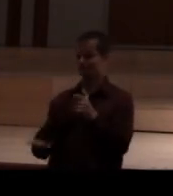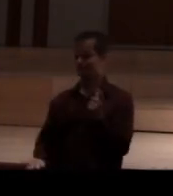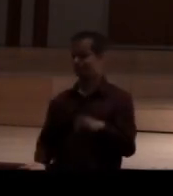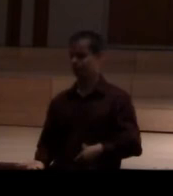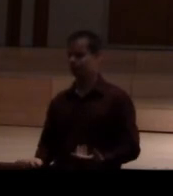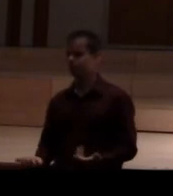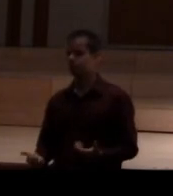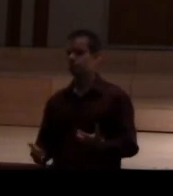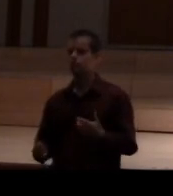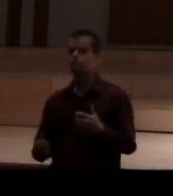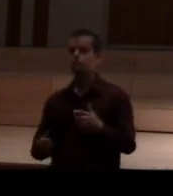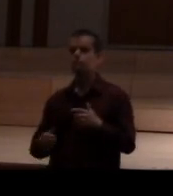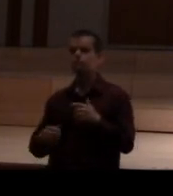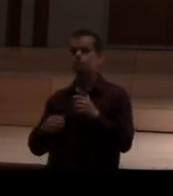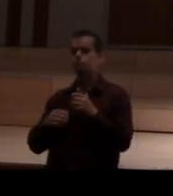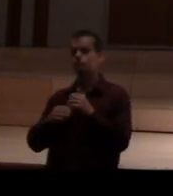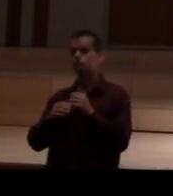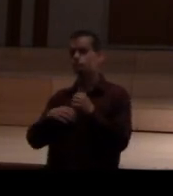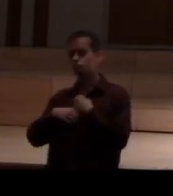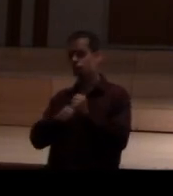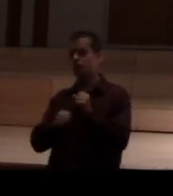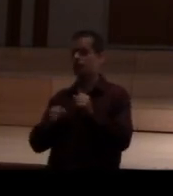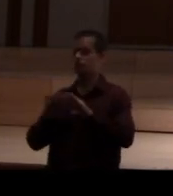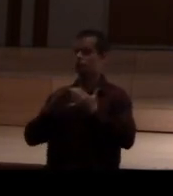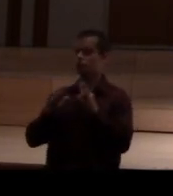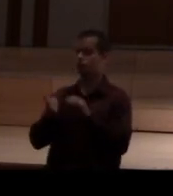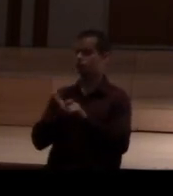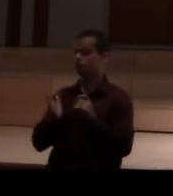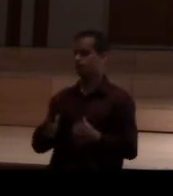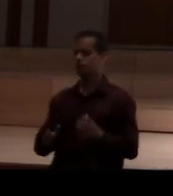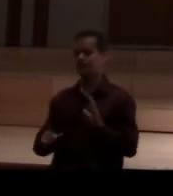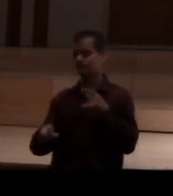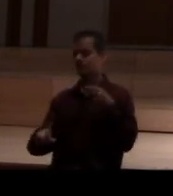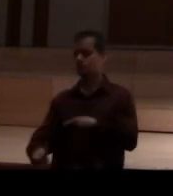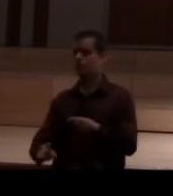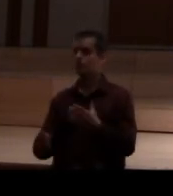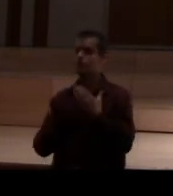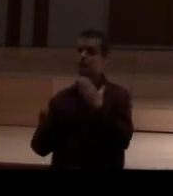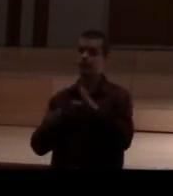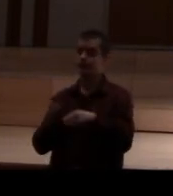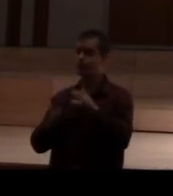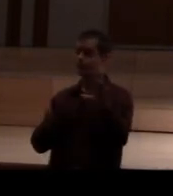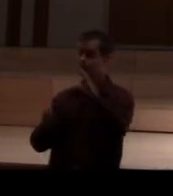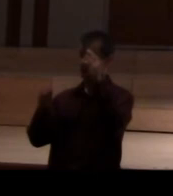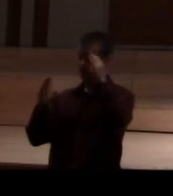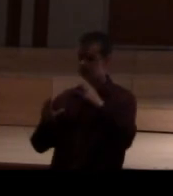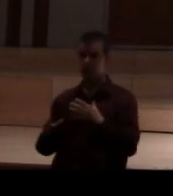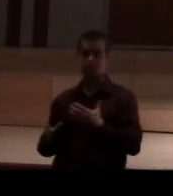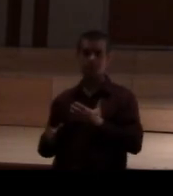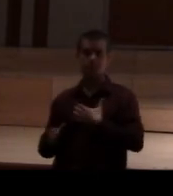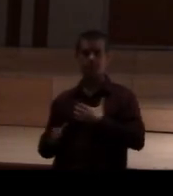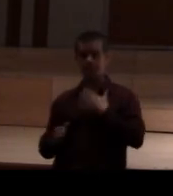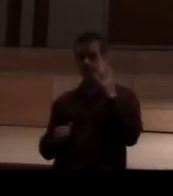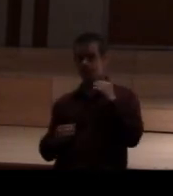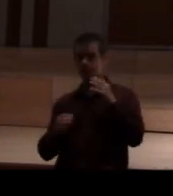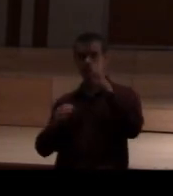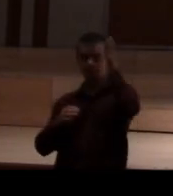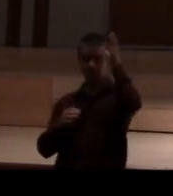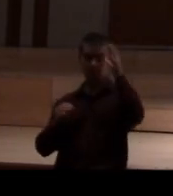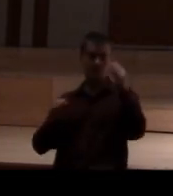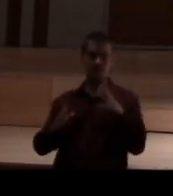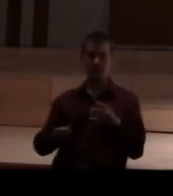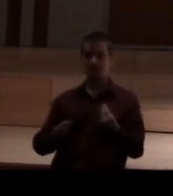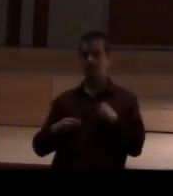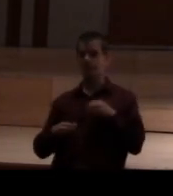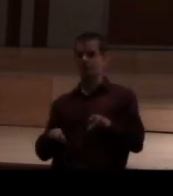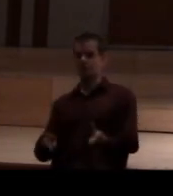because creating that community of writers is really what it's all about. And I would like to thank all the amazing teachers and my parents for giving me the chance to do that, and I really look